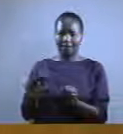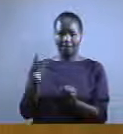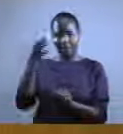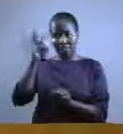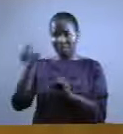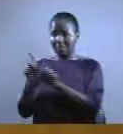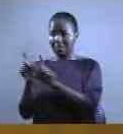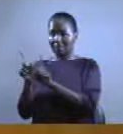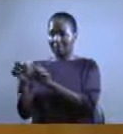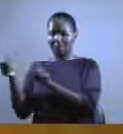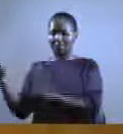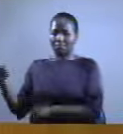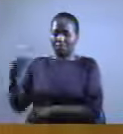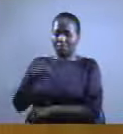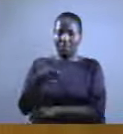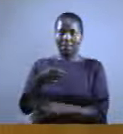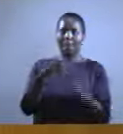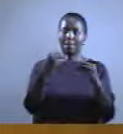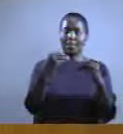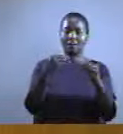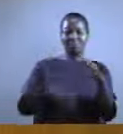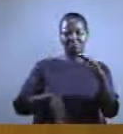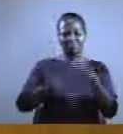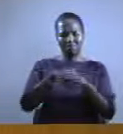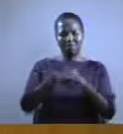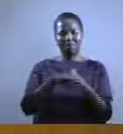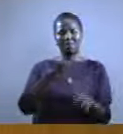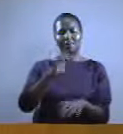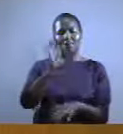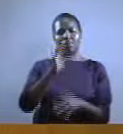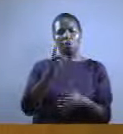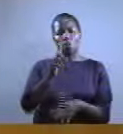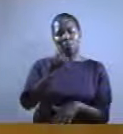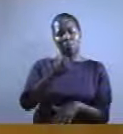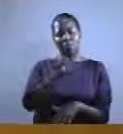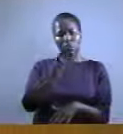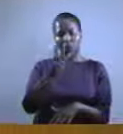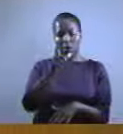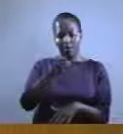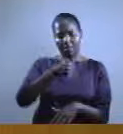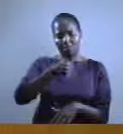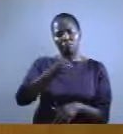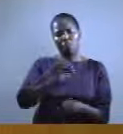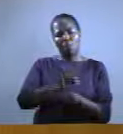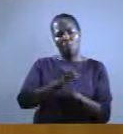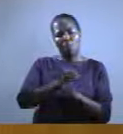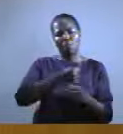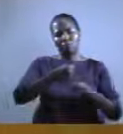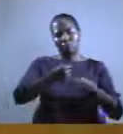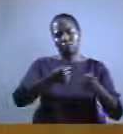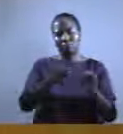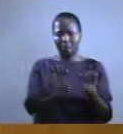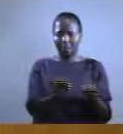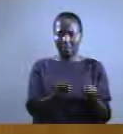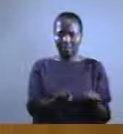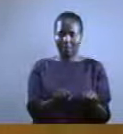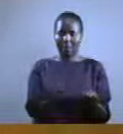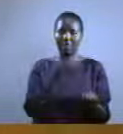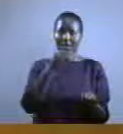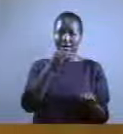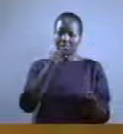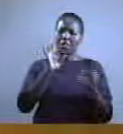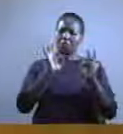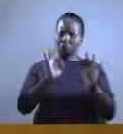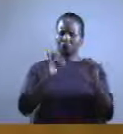employers up to 50% or 1,000 rands per eligible worker to stimulate employment. This presents a good business case